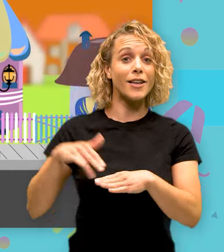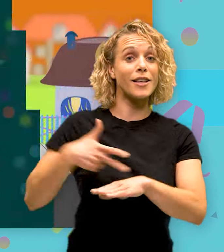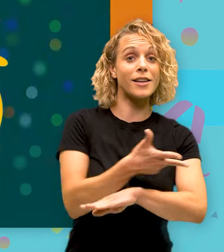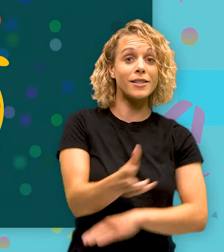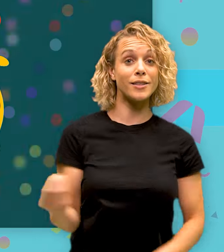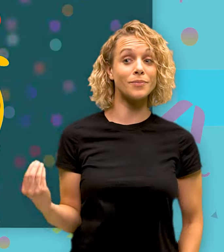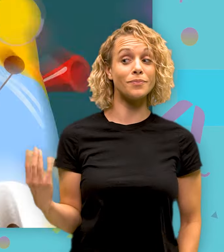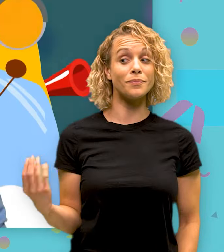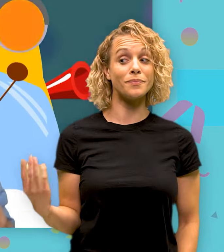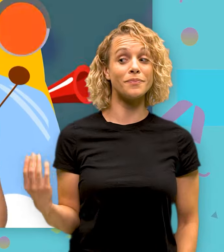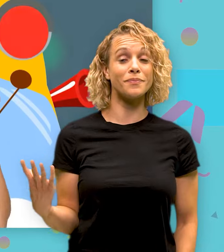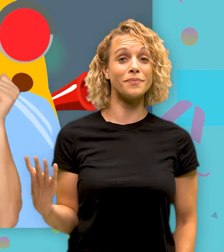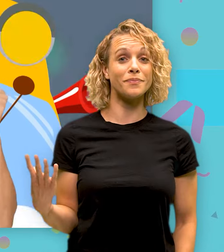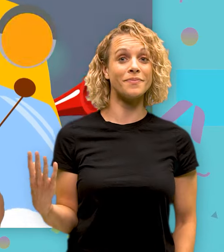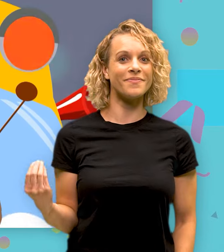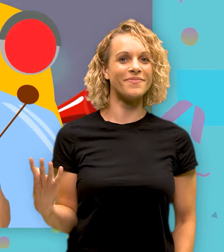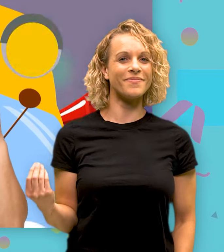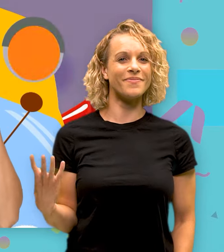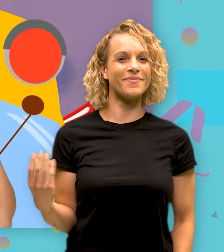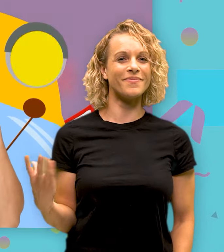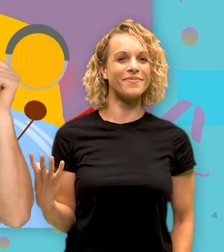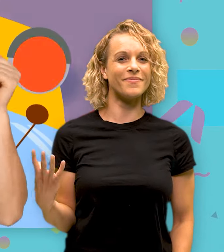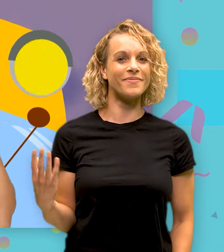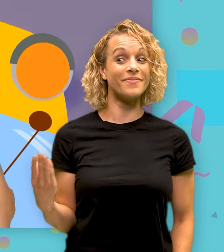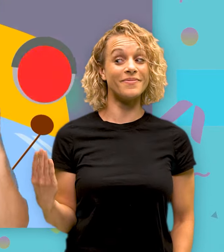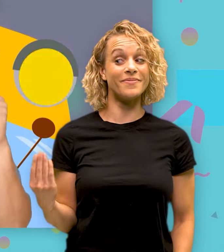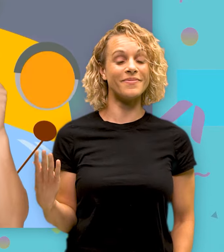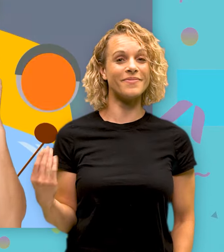The blinkers on the bus go.